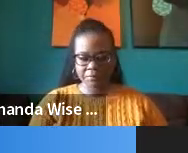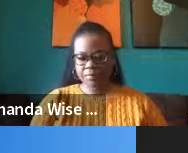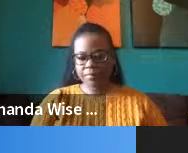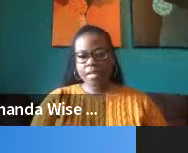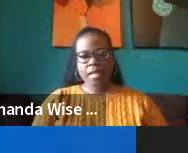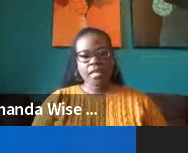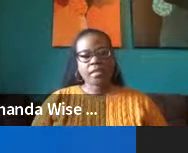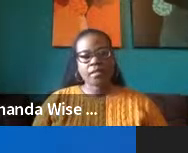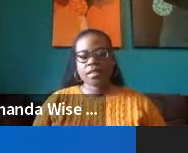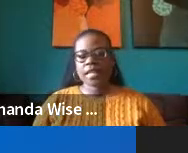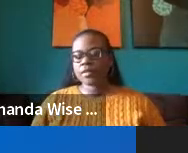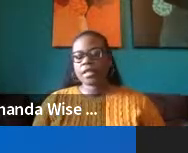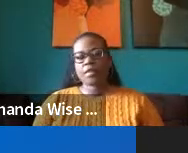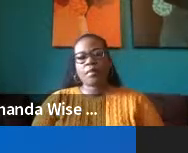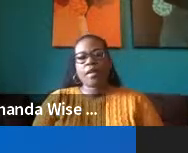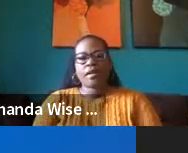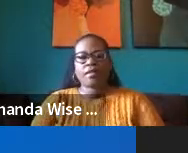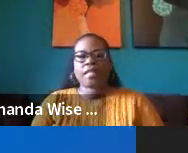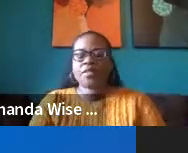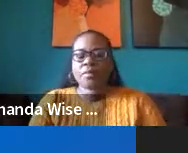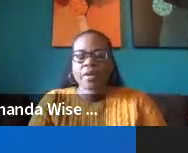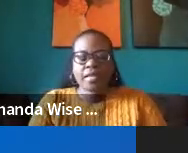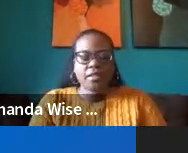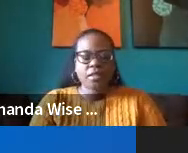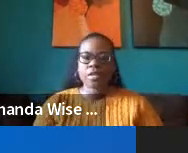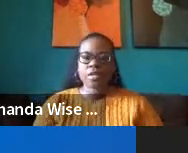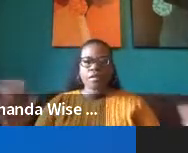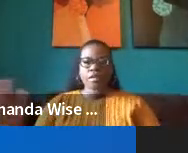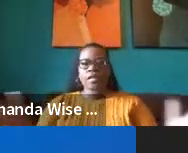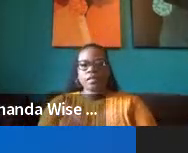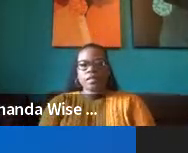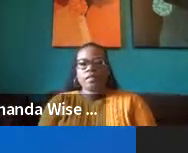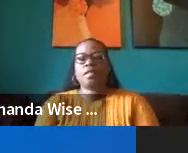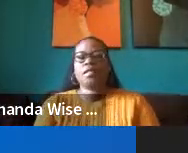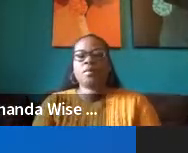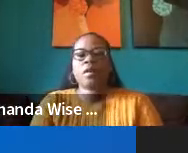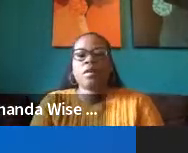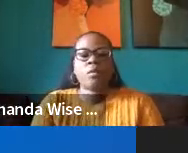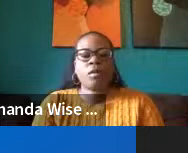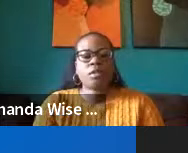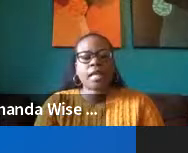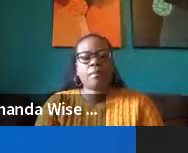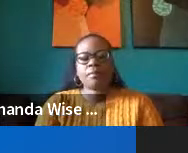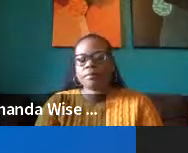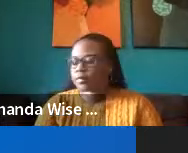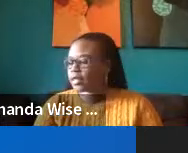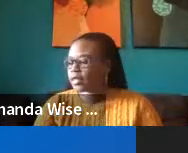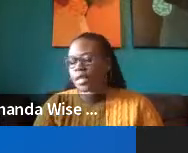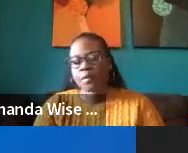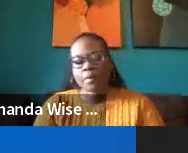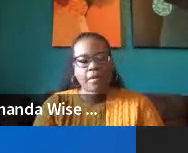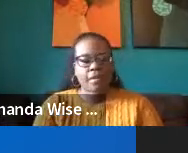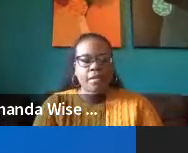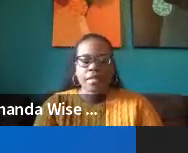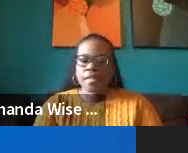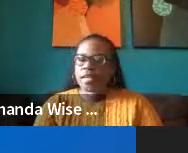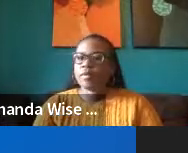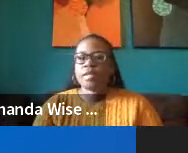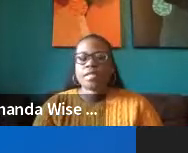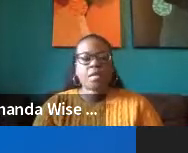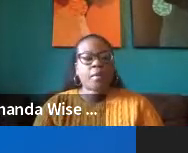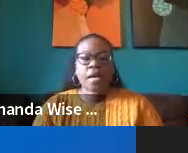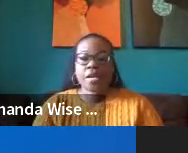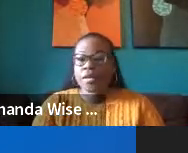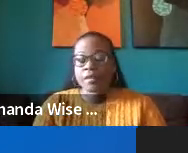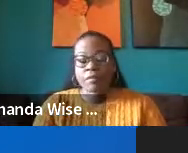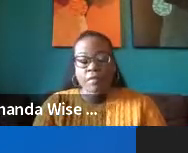happens. So today we're talking about our science brand. So what are you going to get out of this part of the WOCShop? Let's talk about it. We're